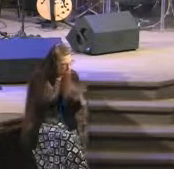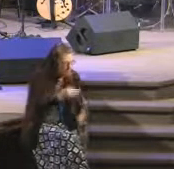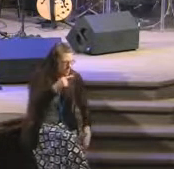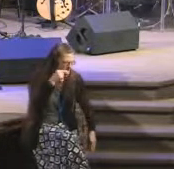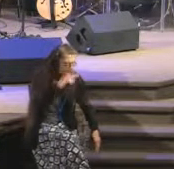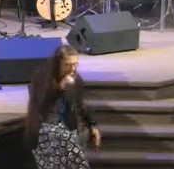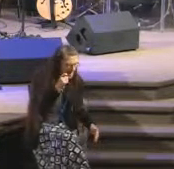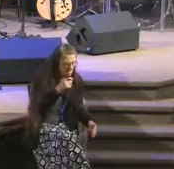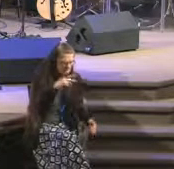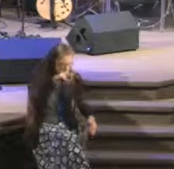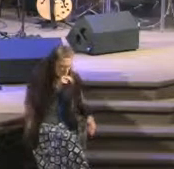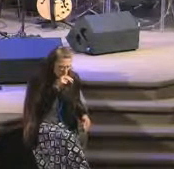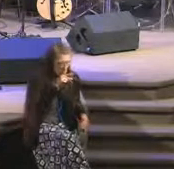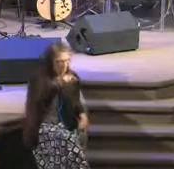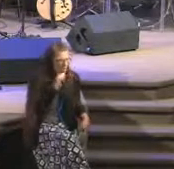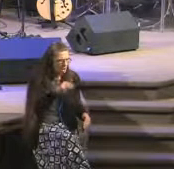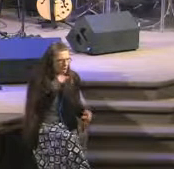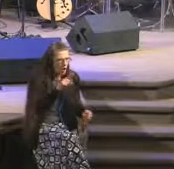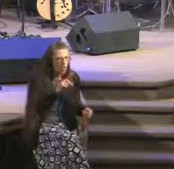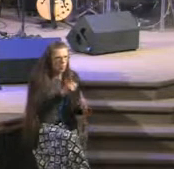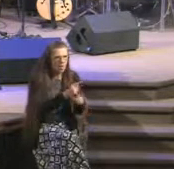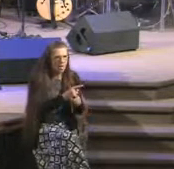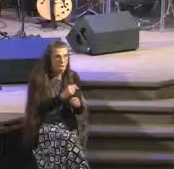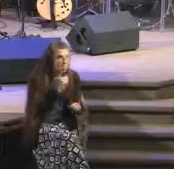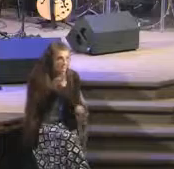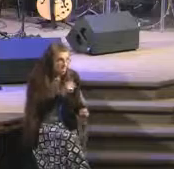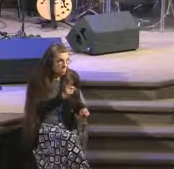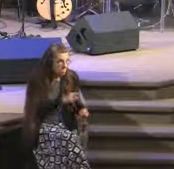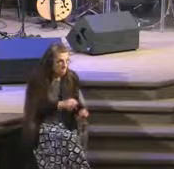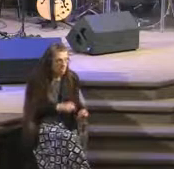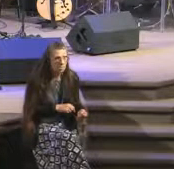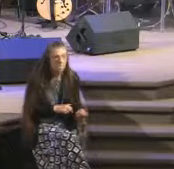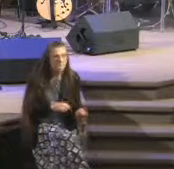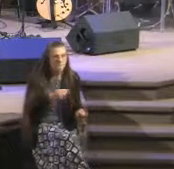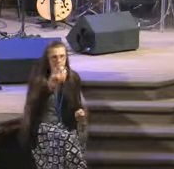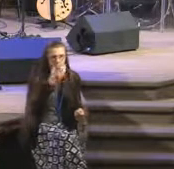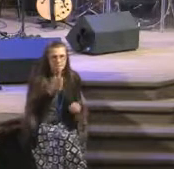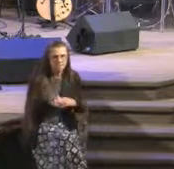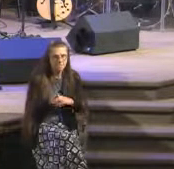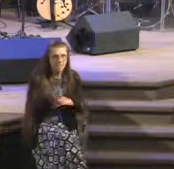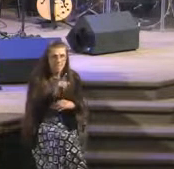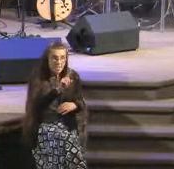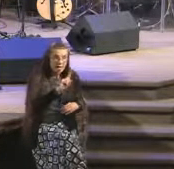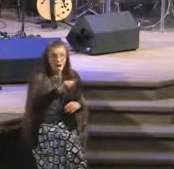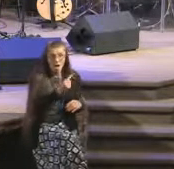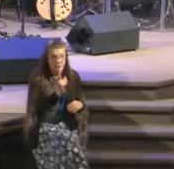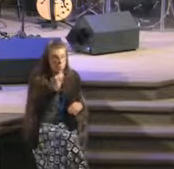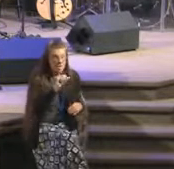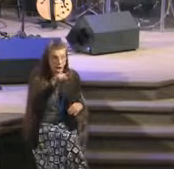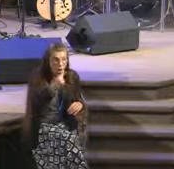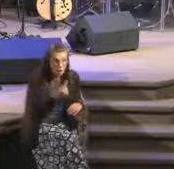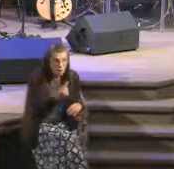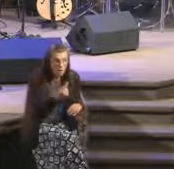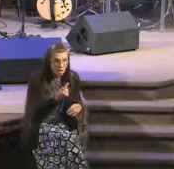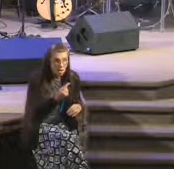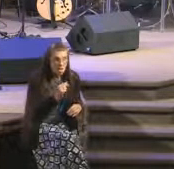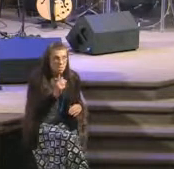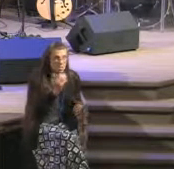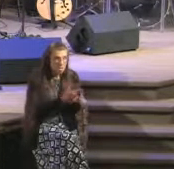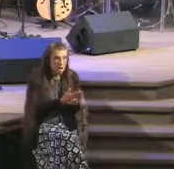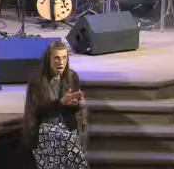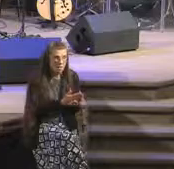shut your mouth if you can't talk right. They didn't do it. As a matter of fact, they not only didn't correct